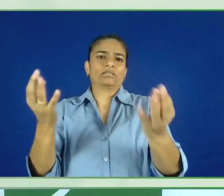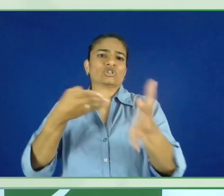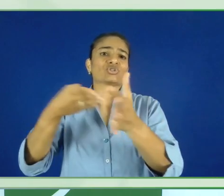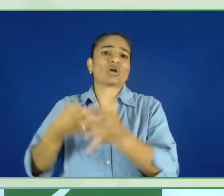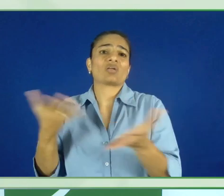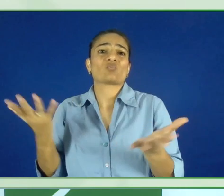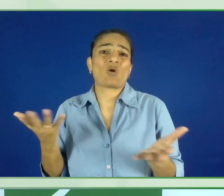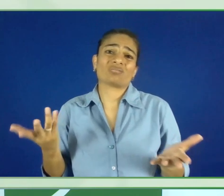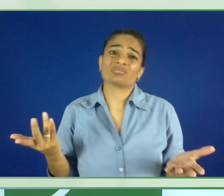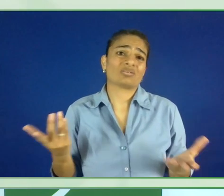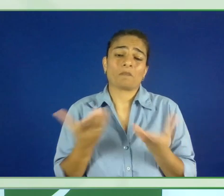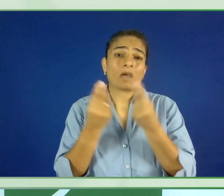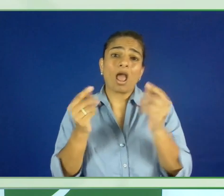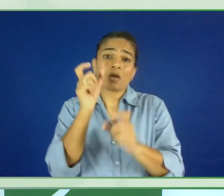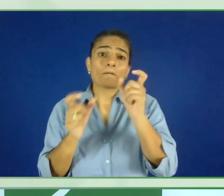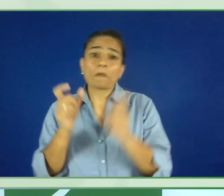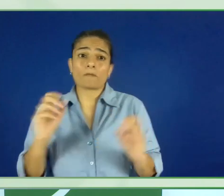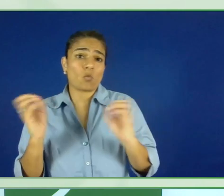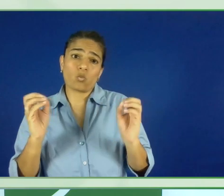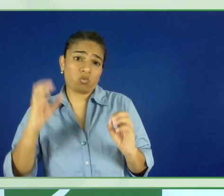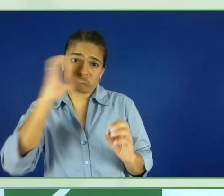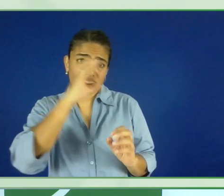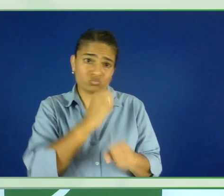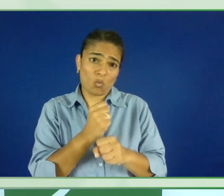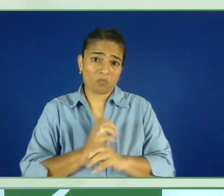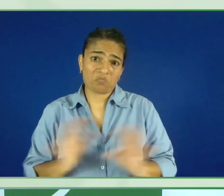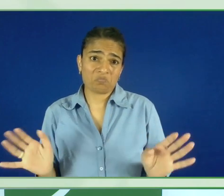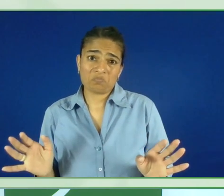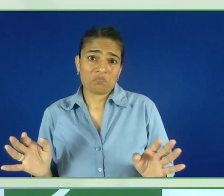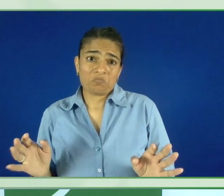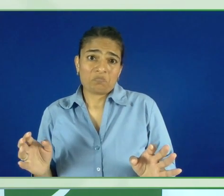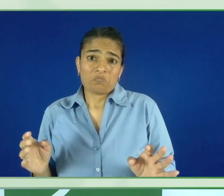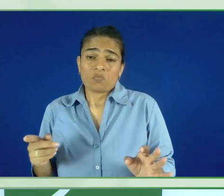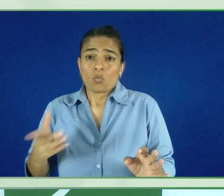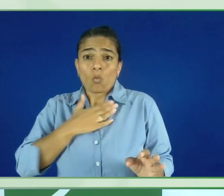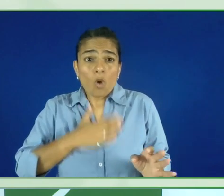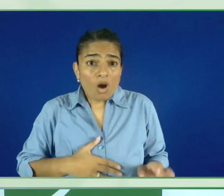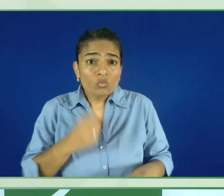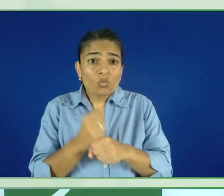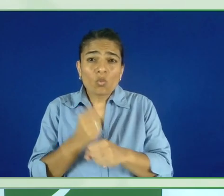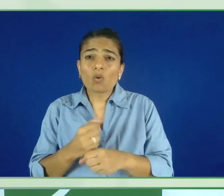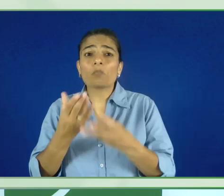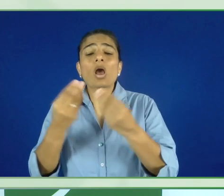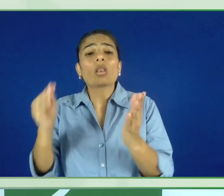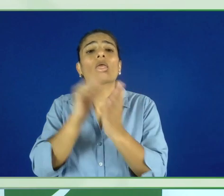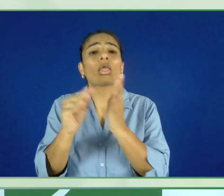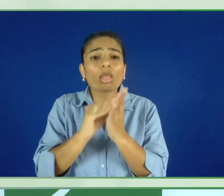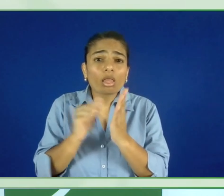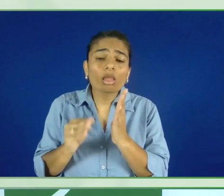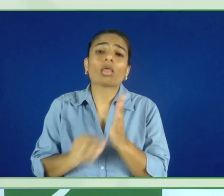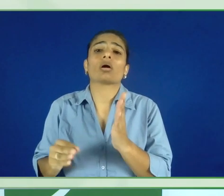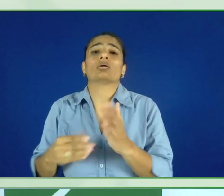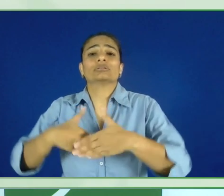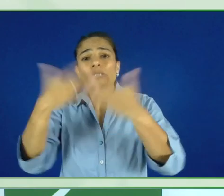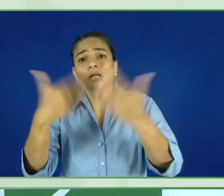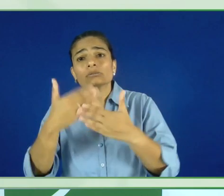job because they have received too many no's, or nobody has even been able to tell them, you can find a job, but you